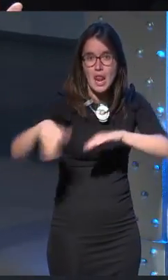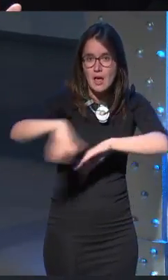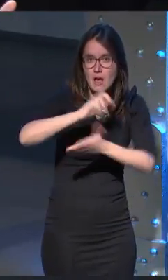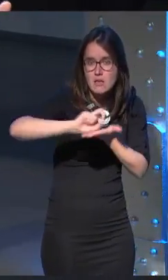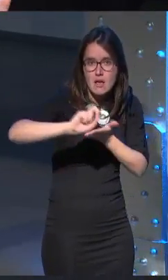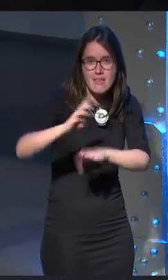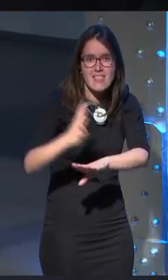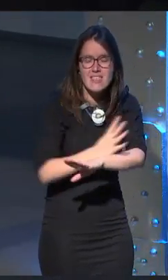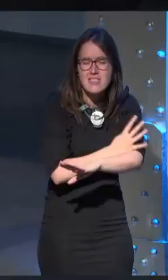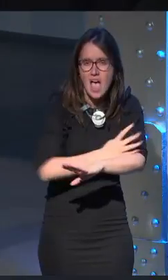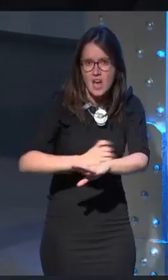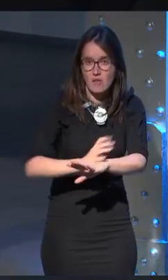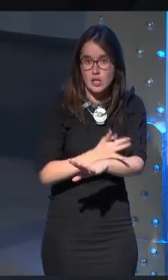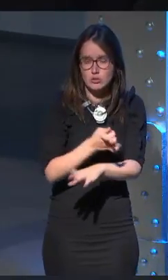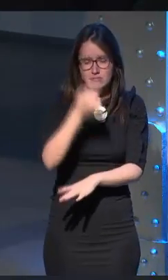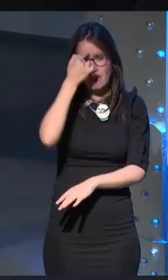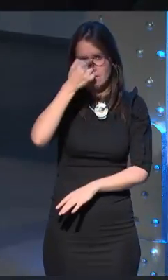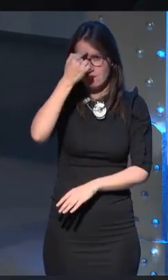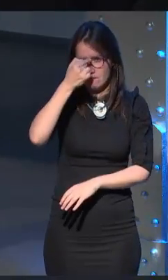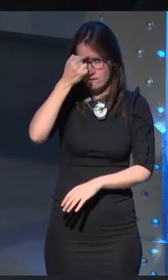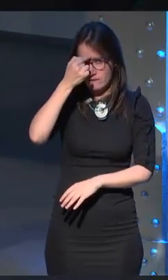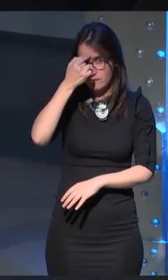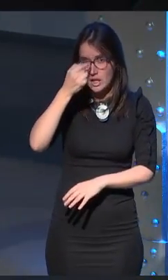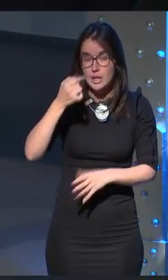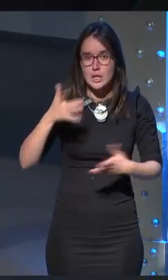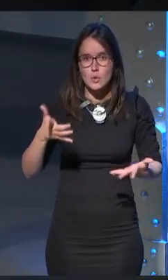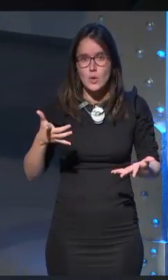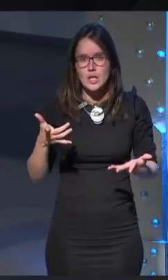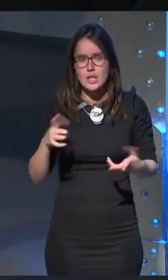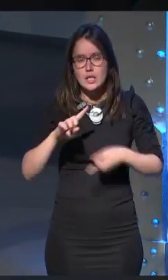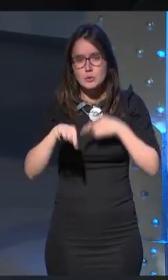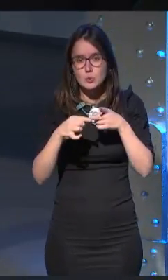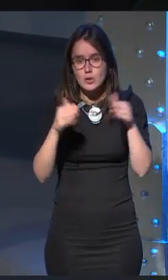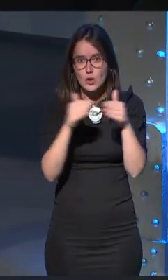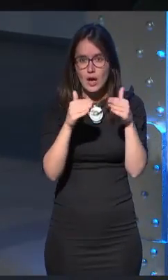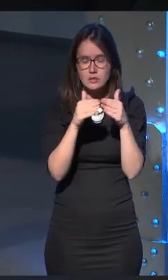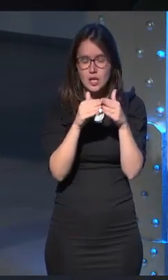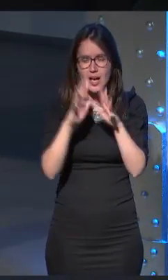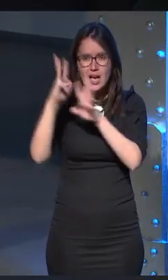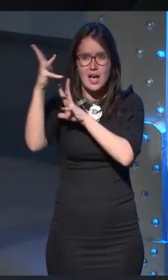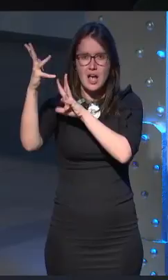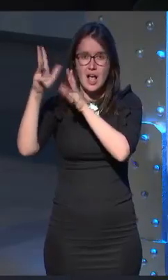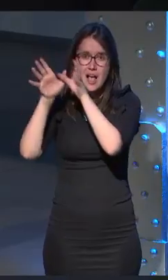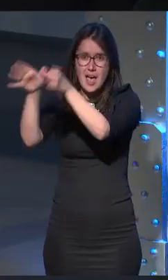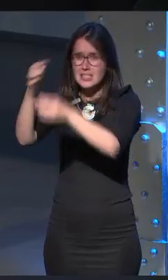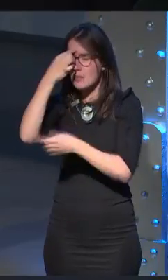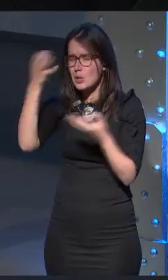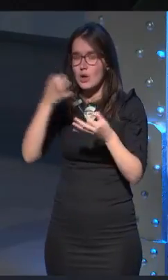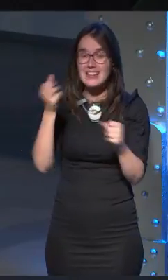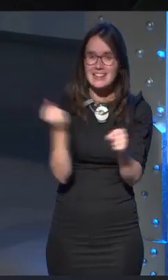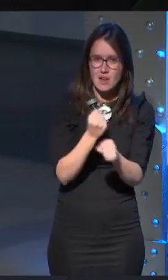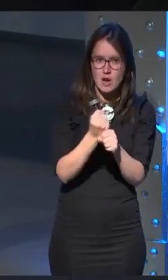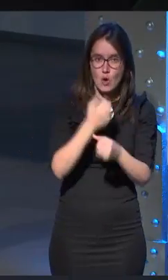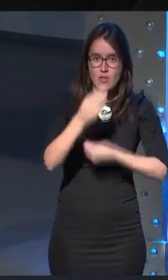you miss those things. And what I miss about space, I miss the work, doing something that's technically